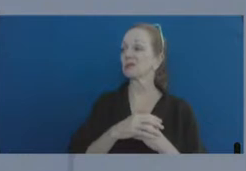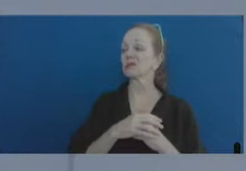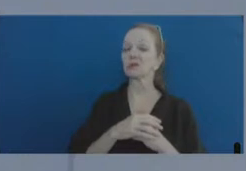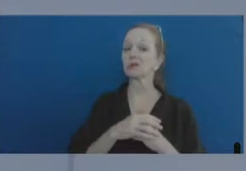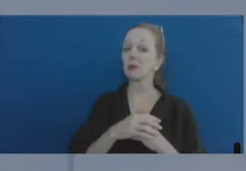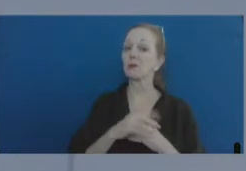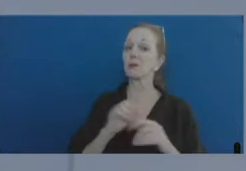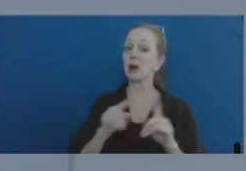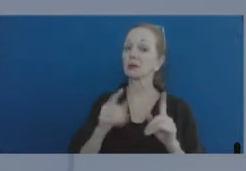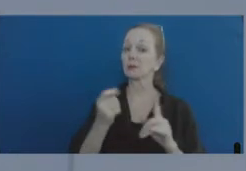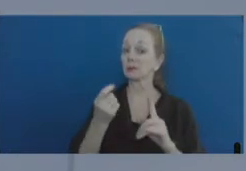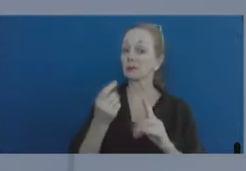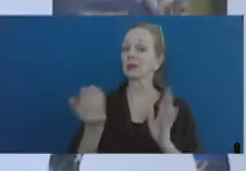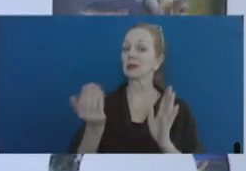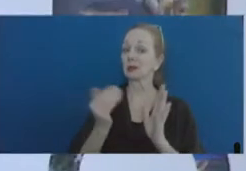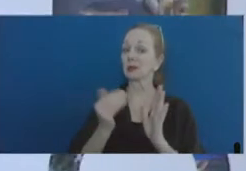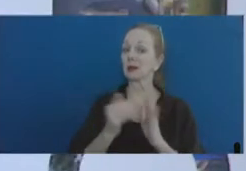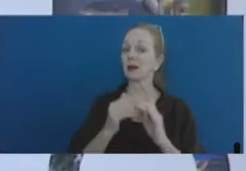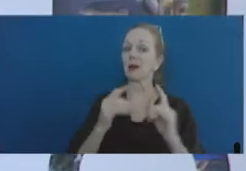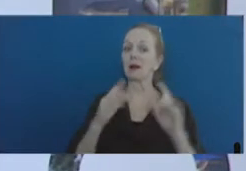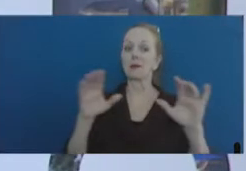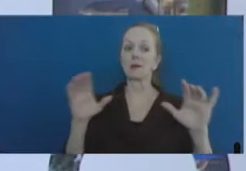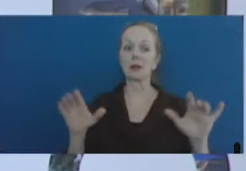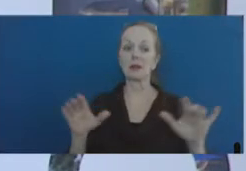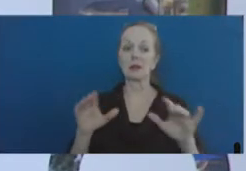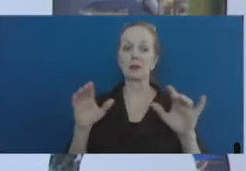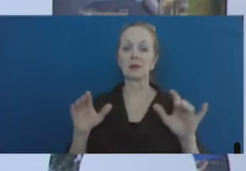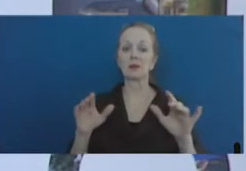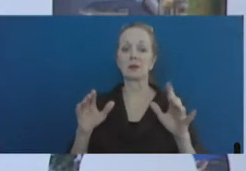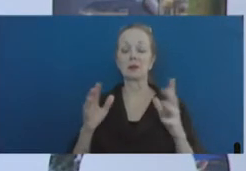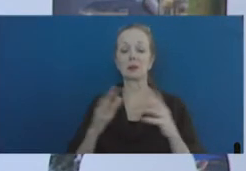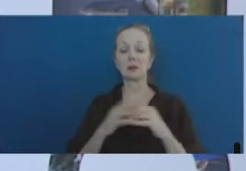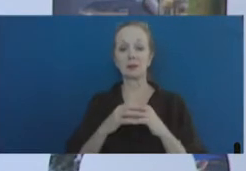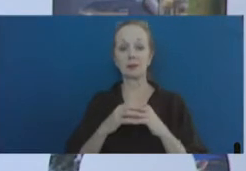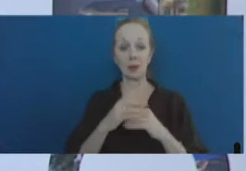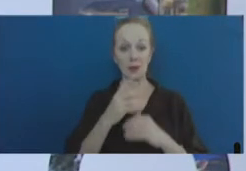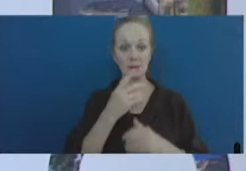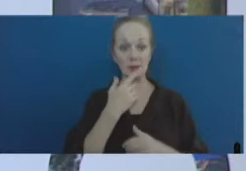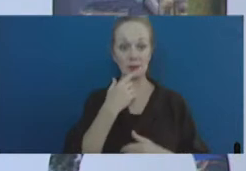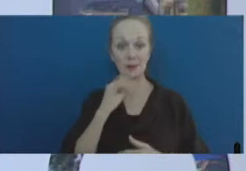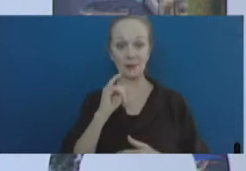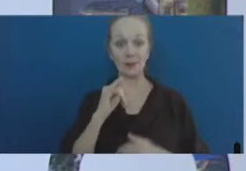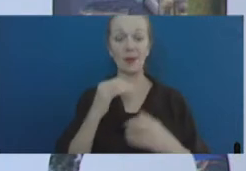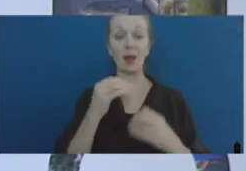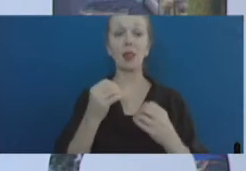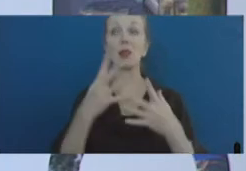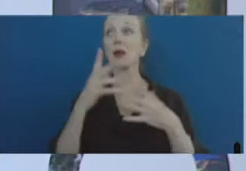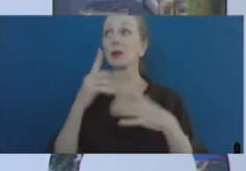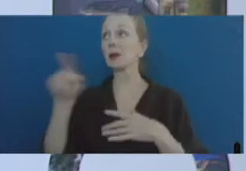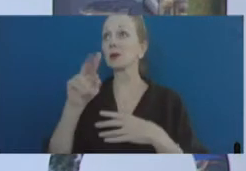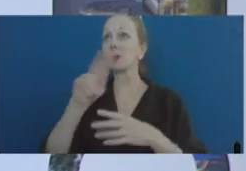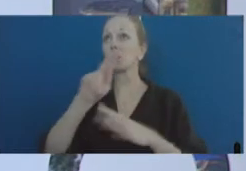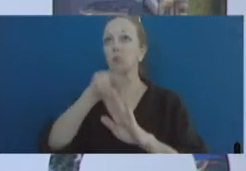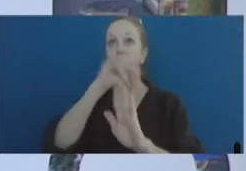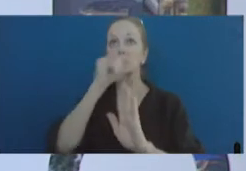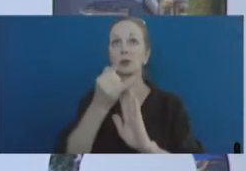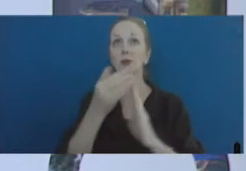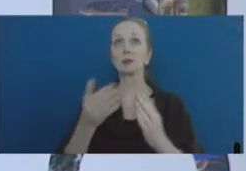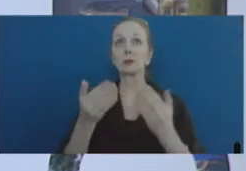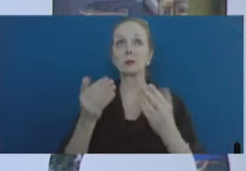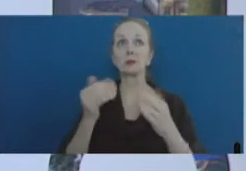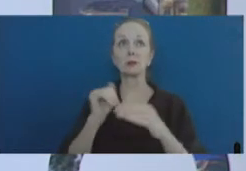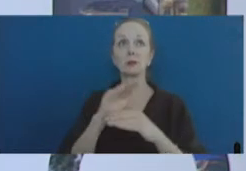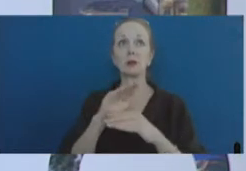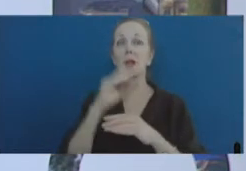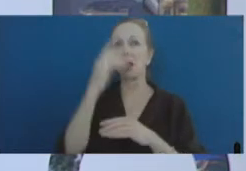again, there's a lot of activity. And so I'll say too, a lot of these projects that are being submitted, they look